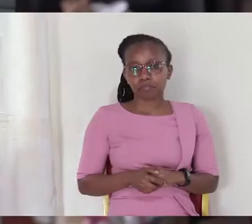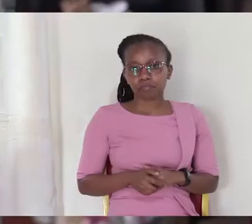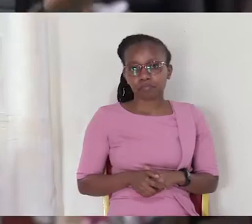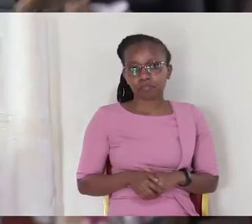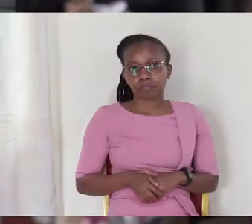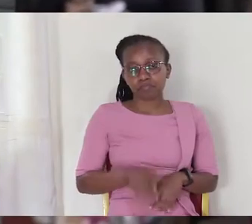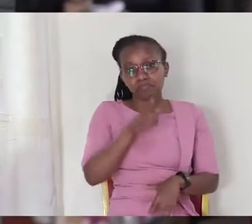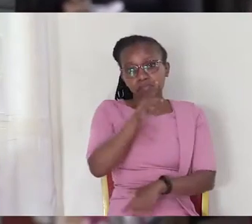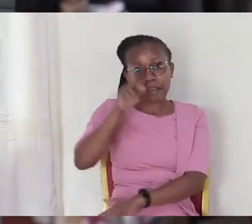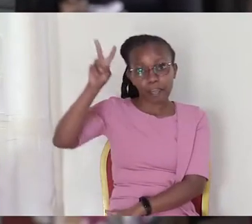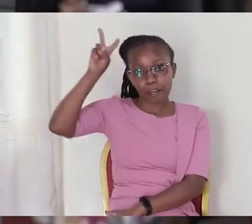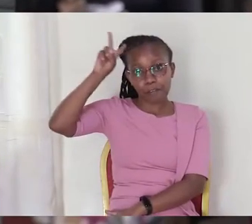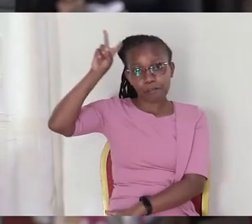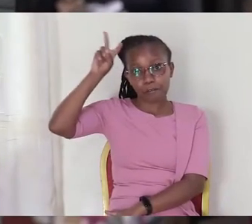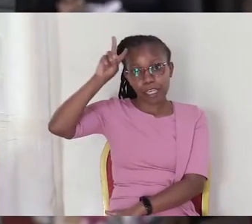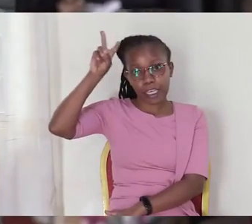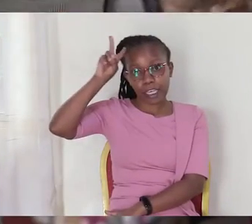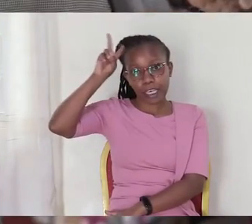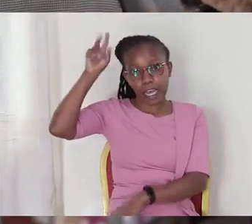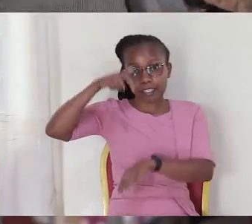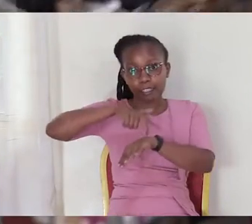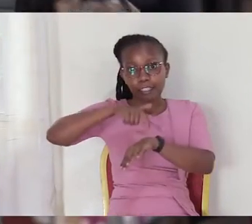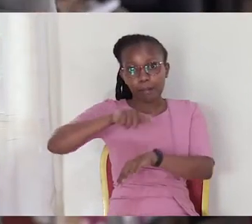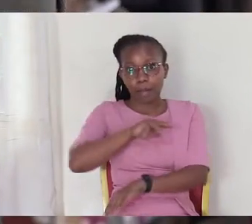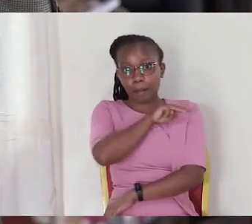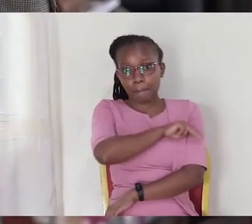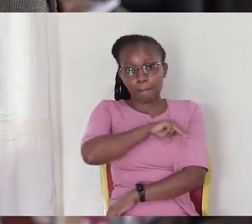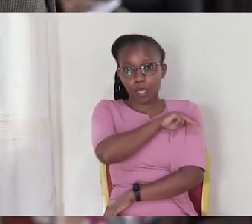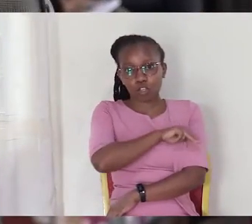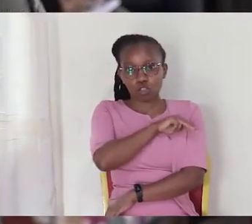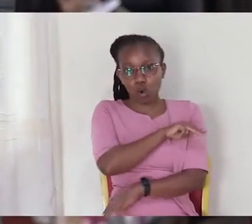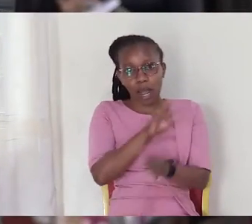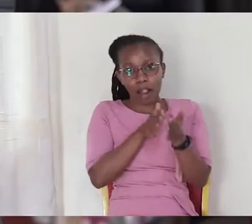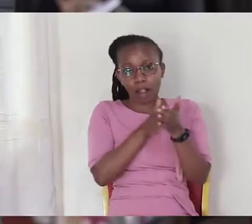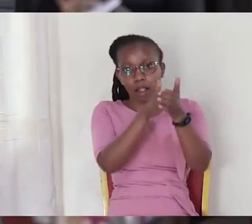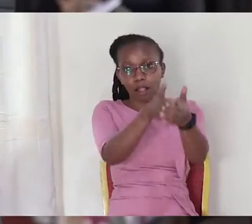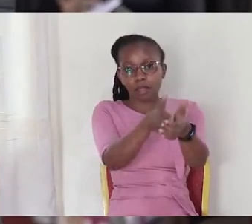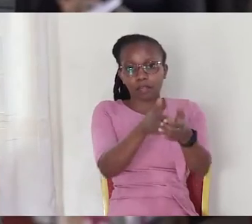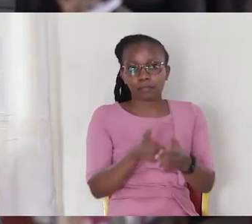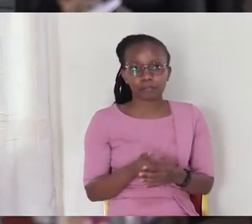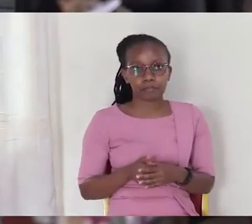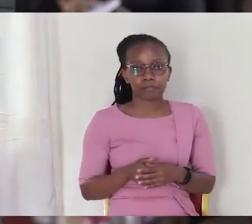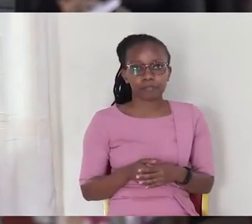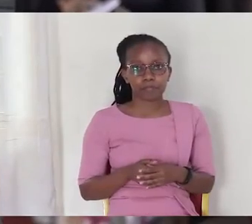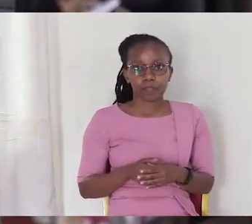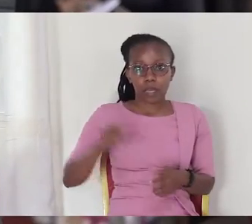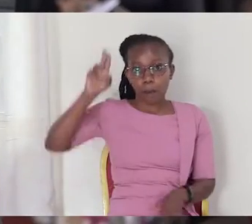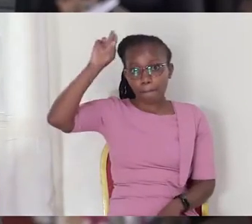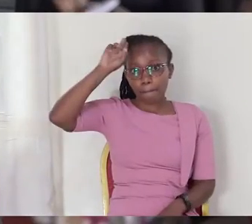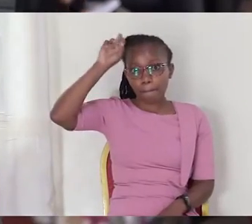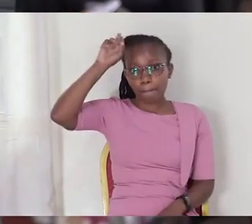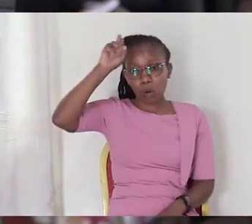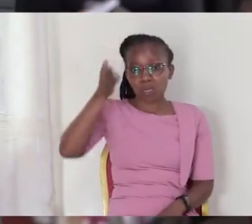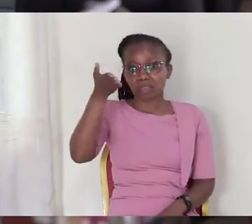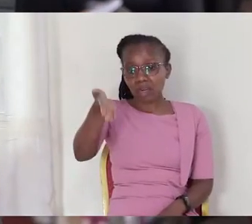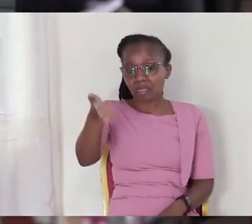in Vihiga during the Pactified Mission, which was led by Madam Mia Sabania, you'll find the police desks were